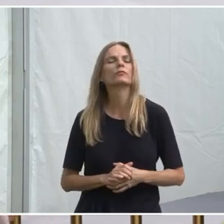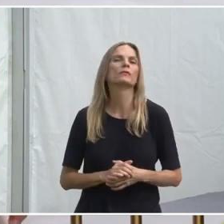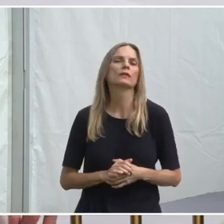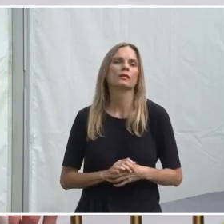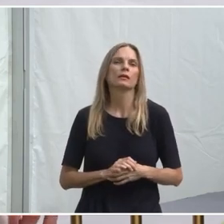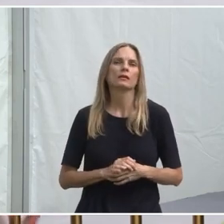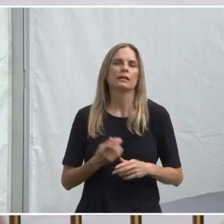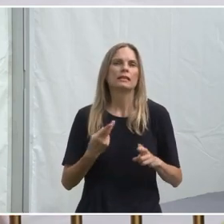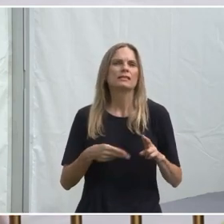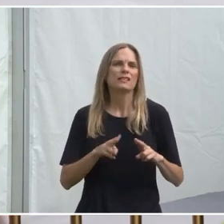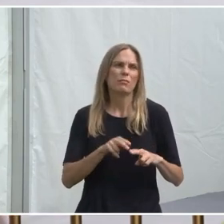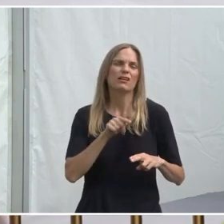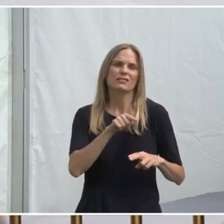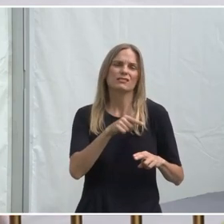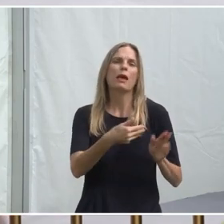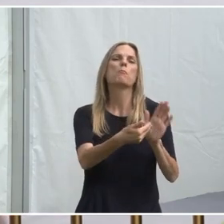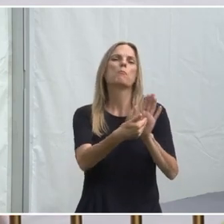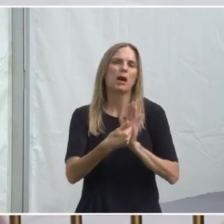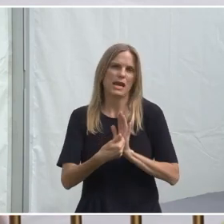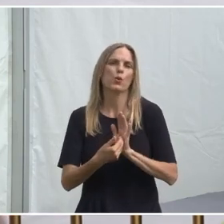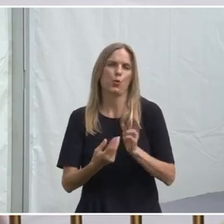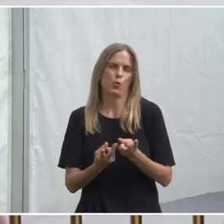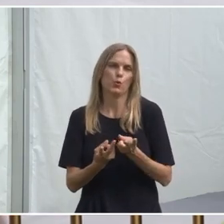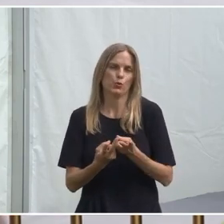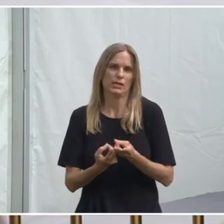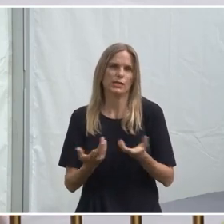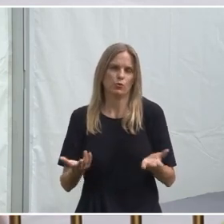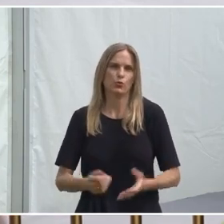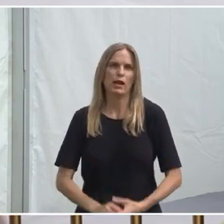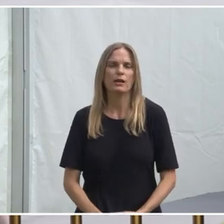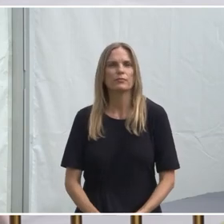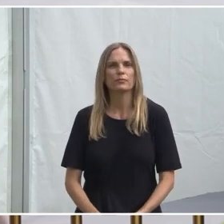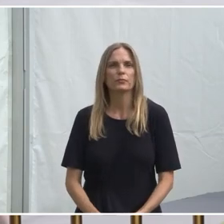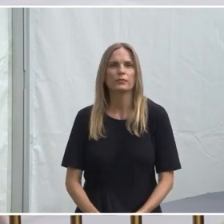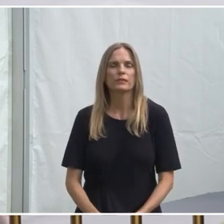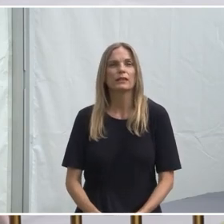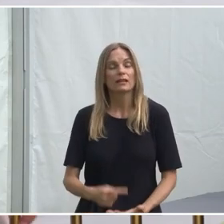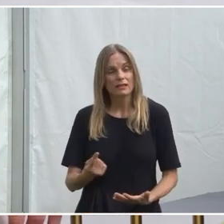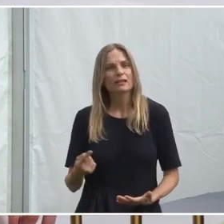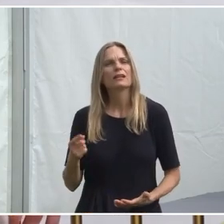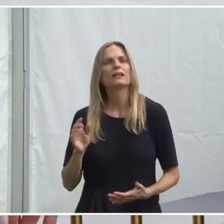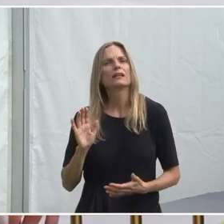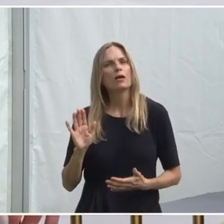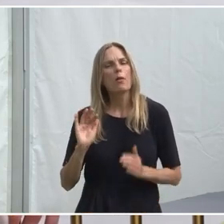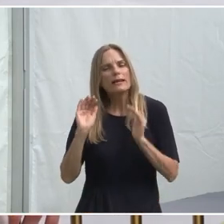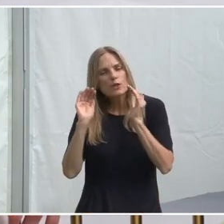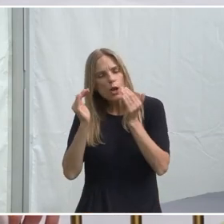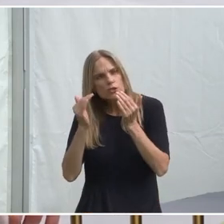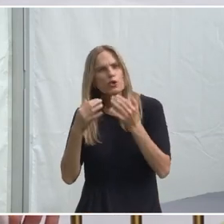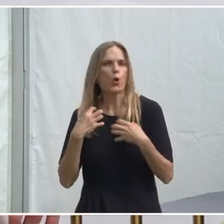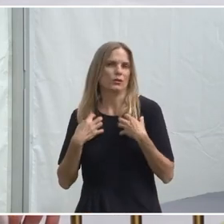you can increase the level of discussions about your topics and so on. So they get actually more isolated